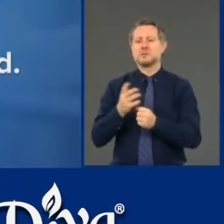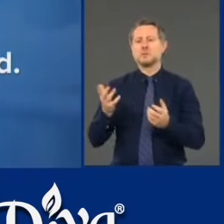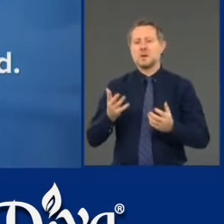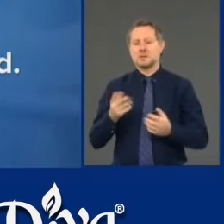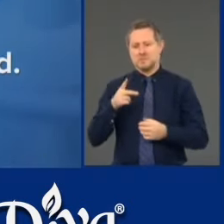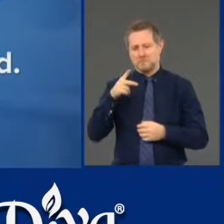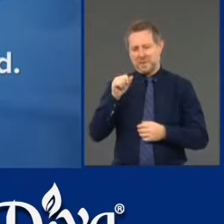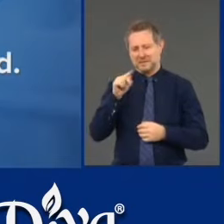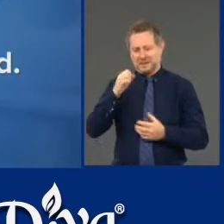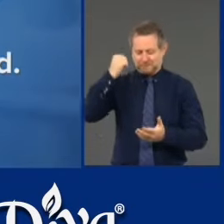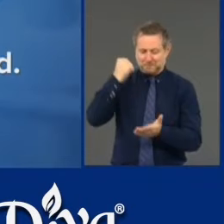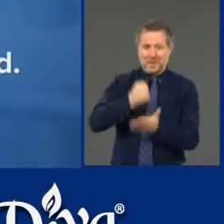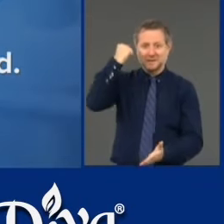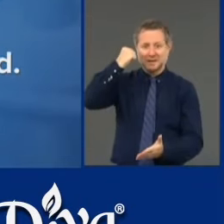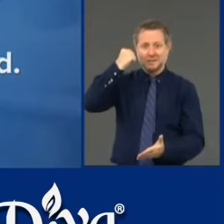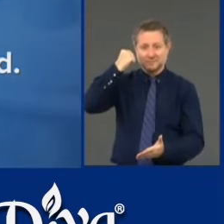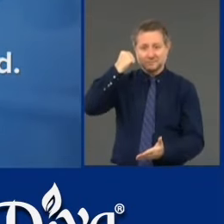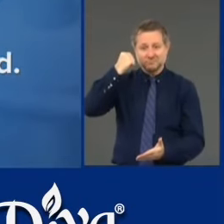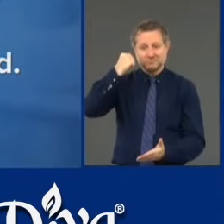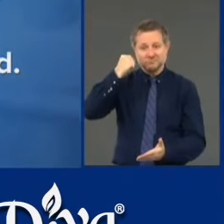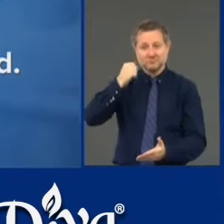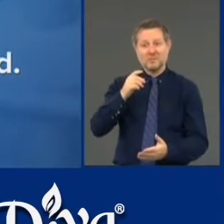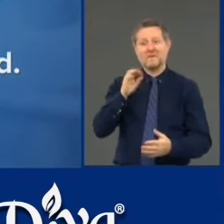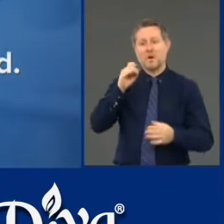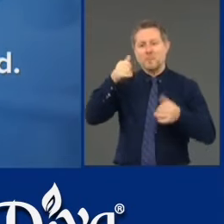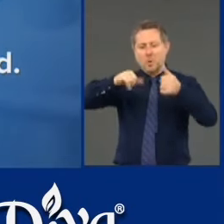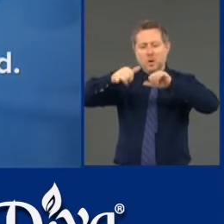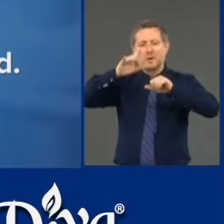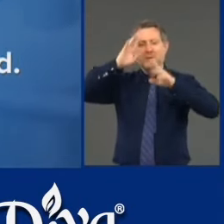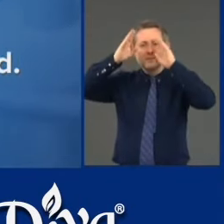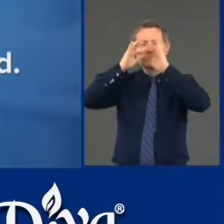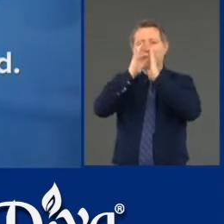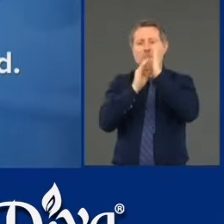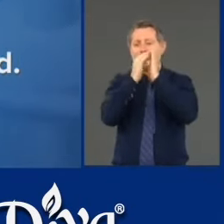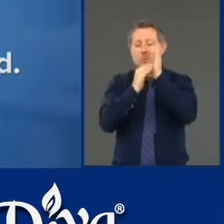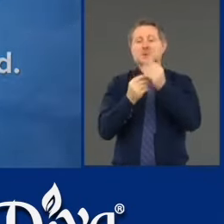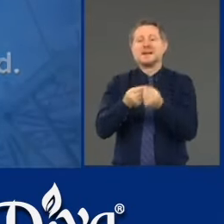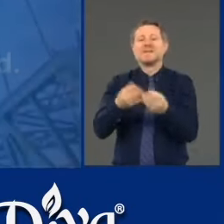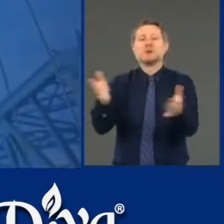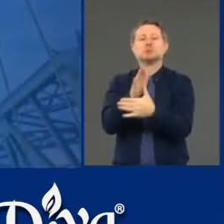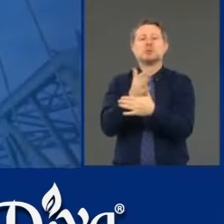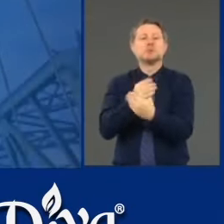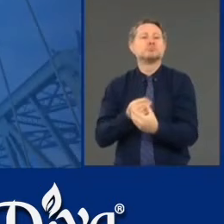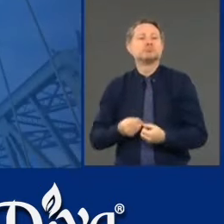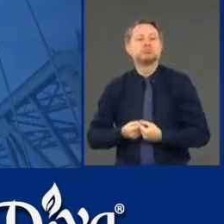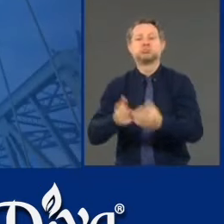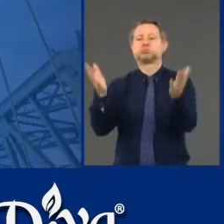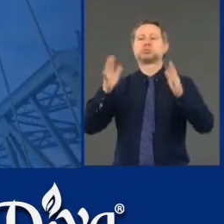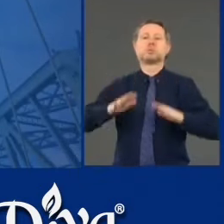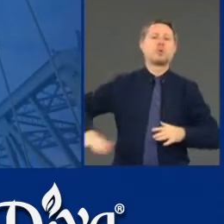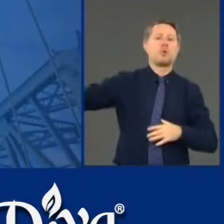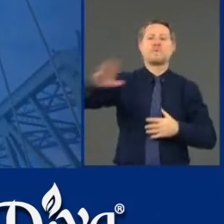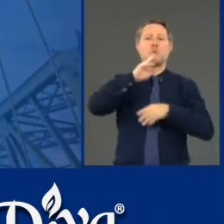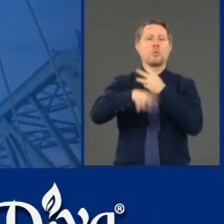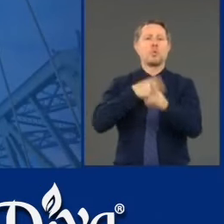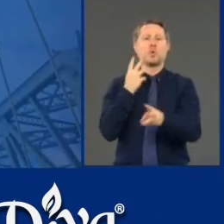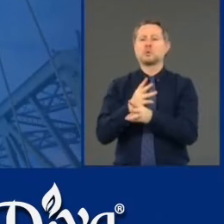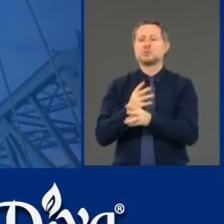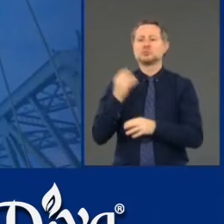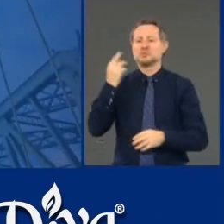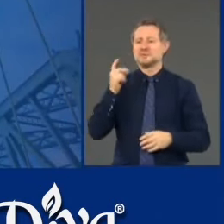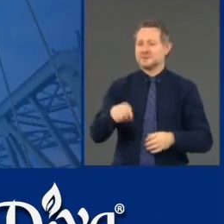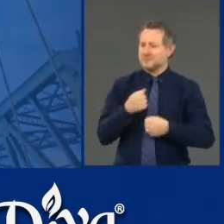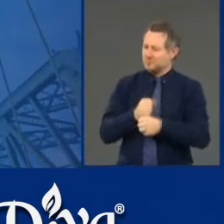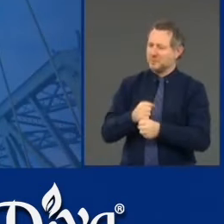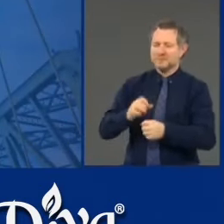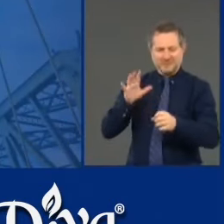be given to companies all across the globe to produce a vaccine so we can treat everyone. And the